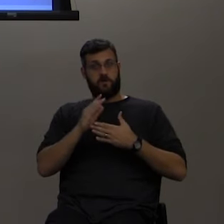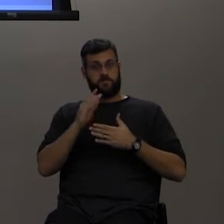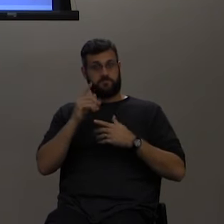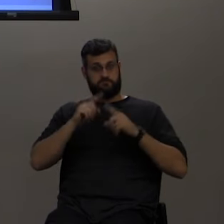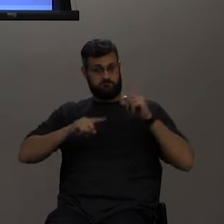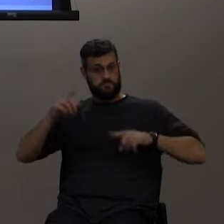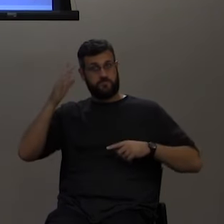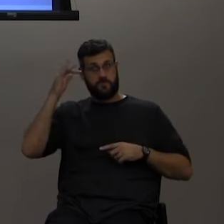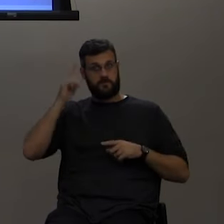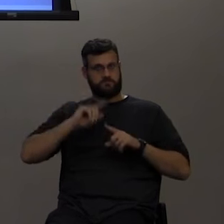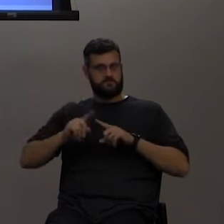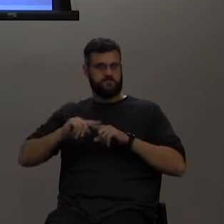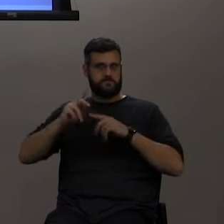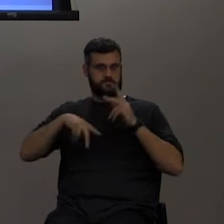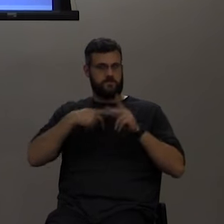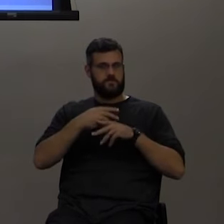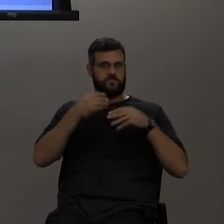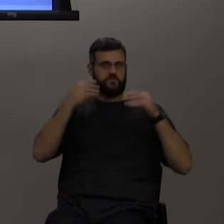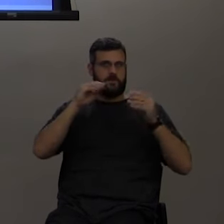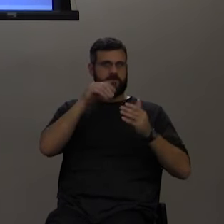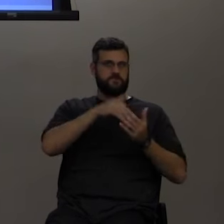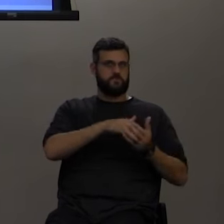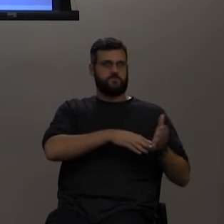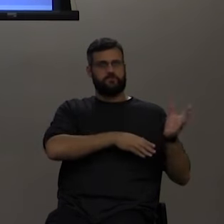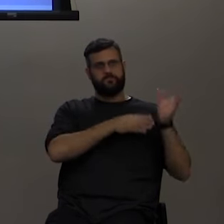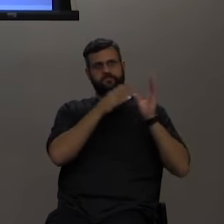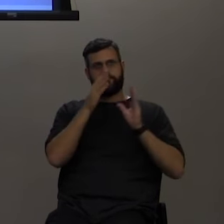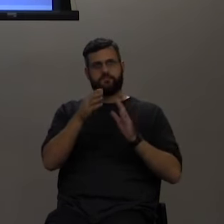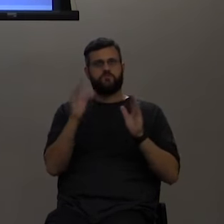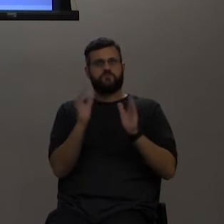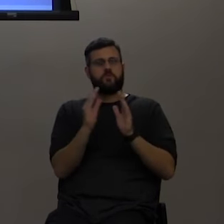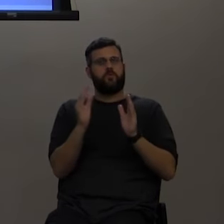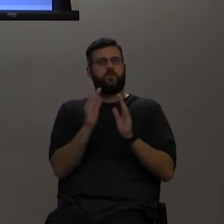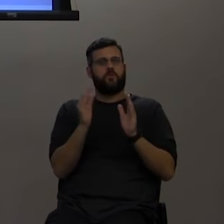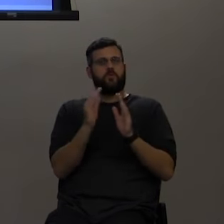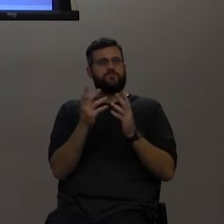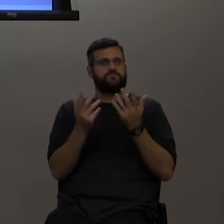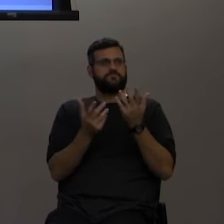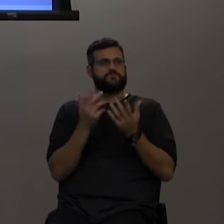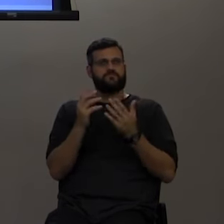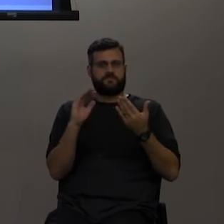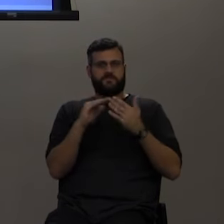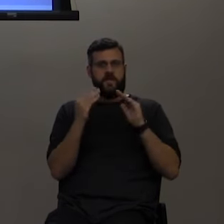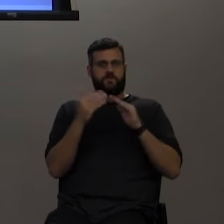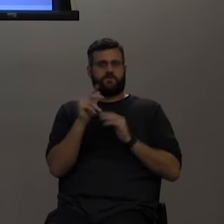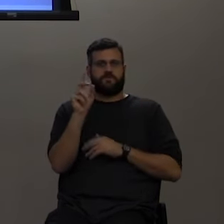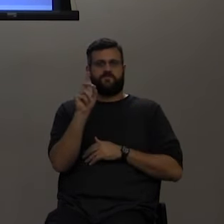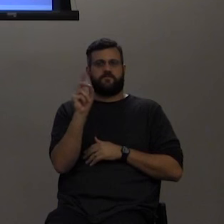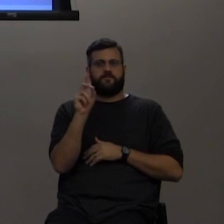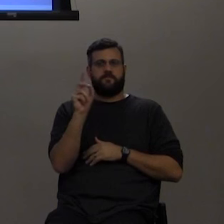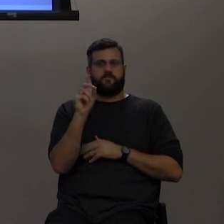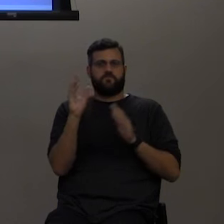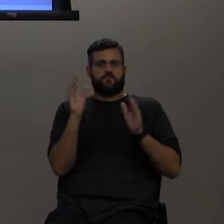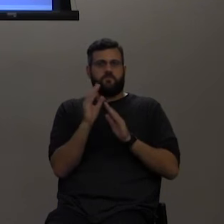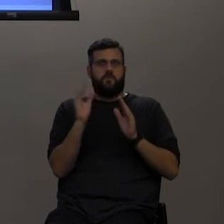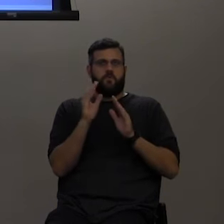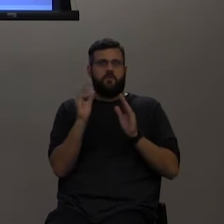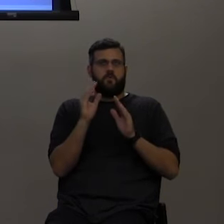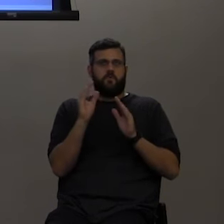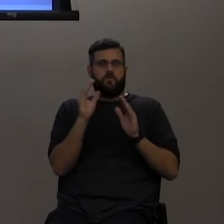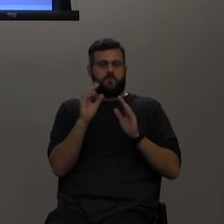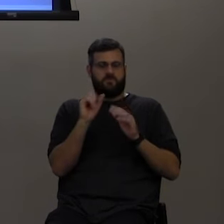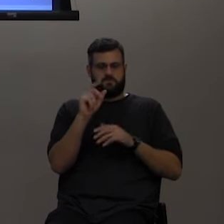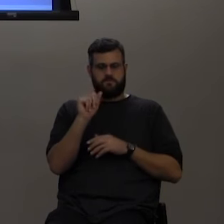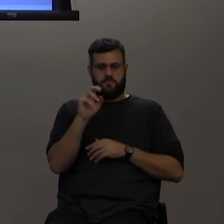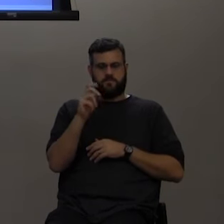types of retail. You've got everything from shopping centers to the smaller downtown Danville, smaller square footage spaces